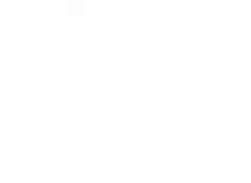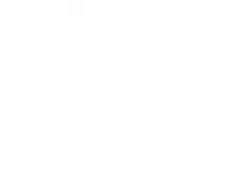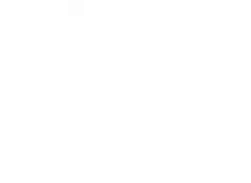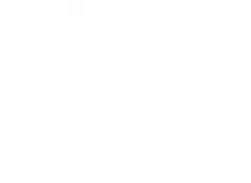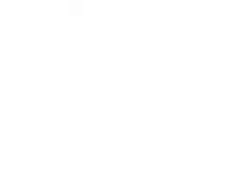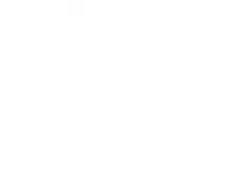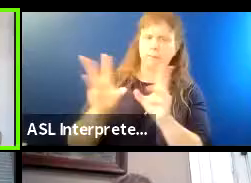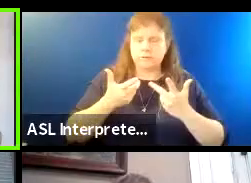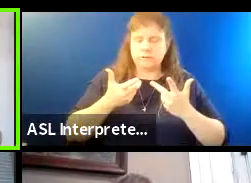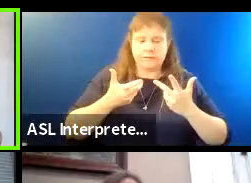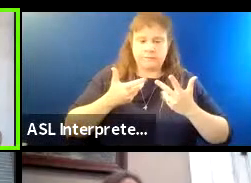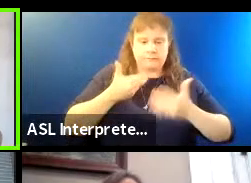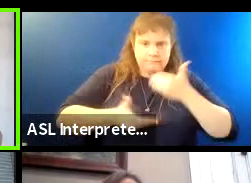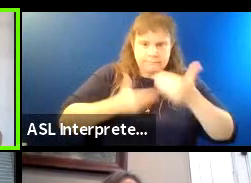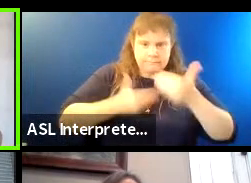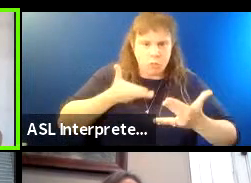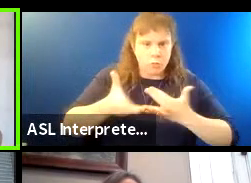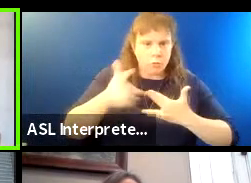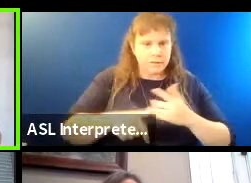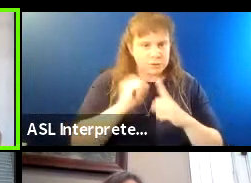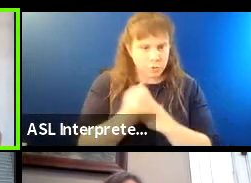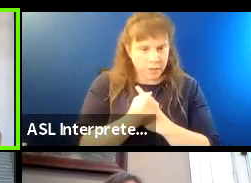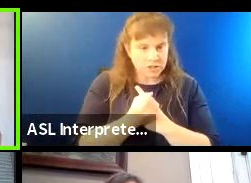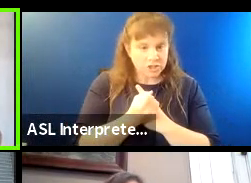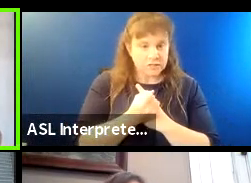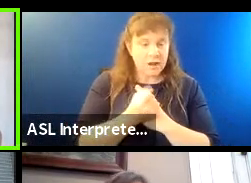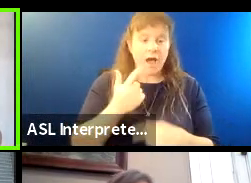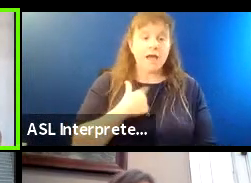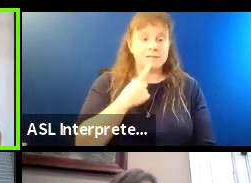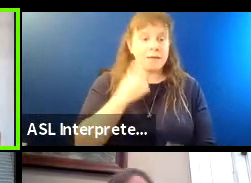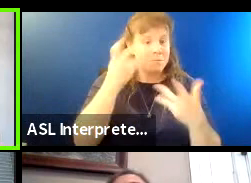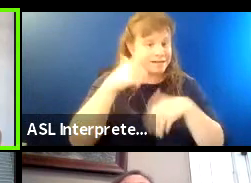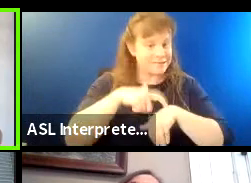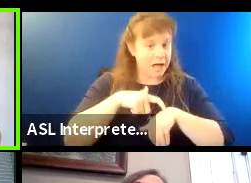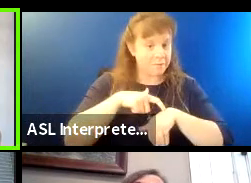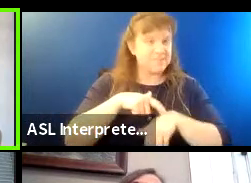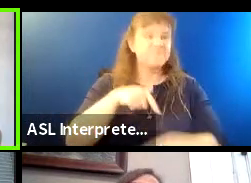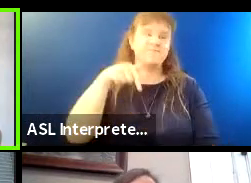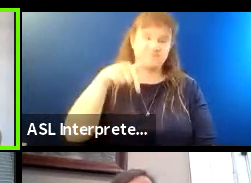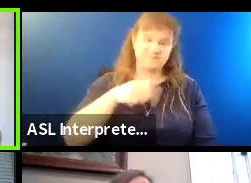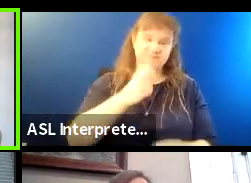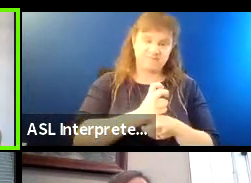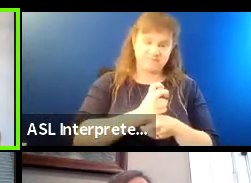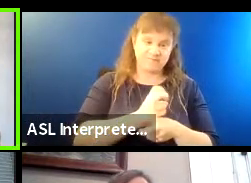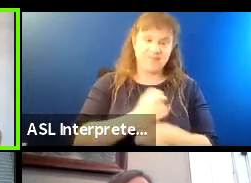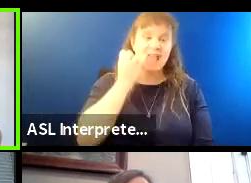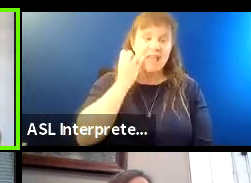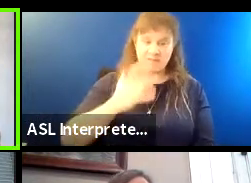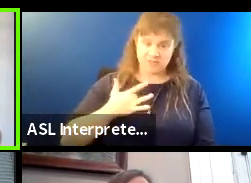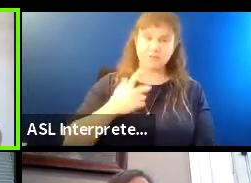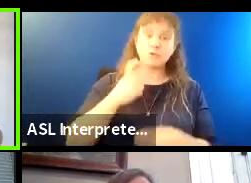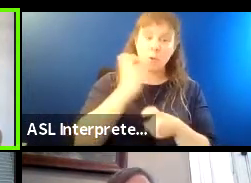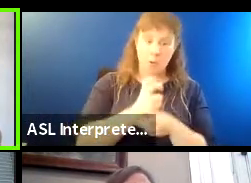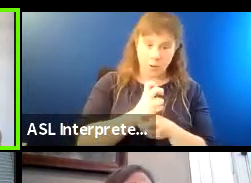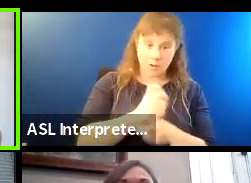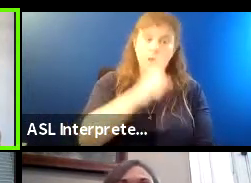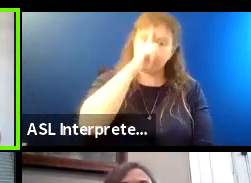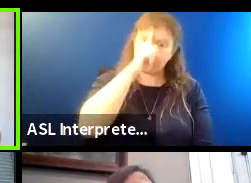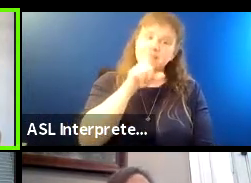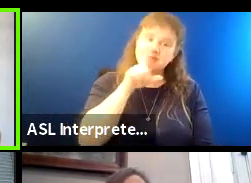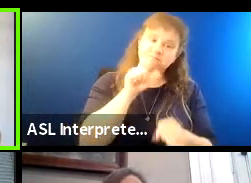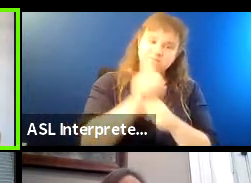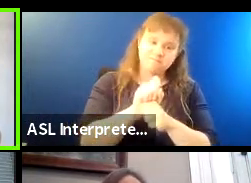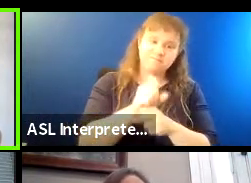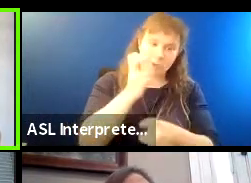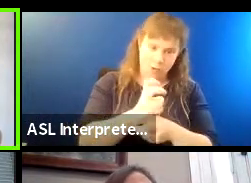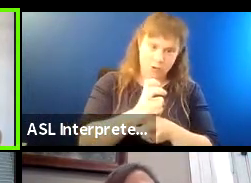situation, is this is hard. If it feels hard, it's because it is hard.